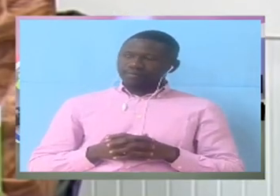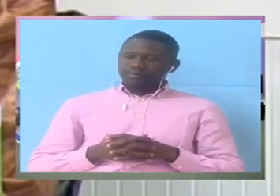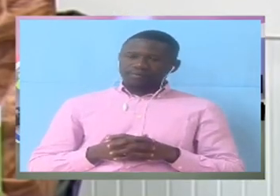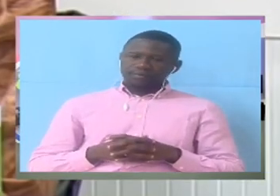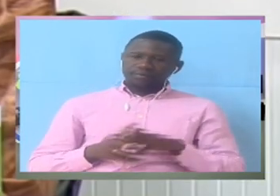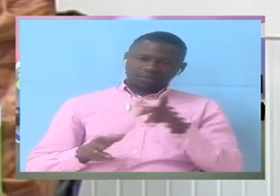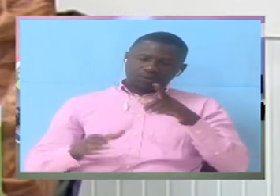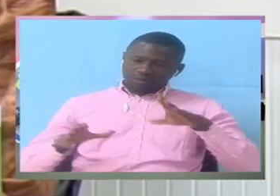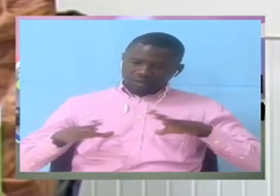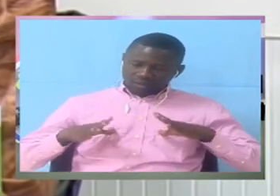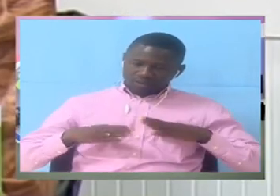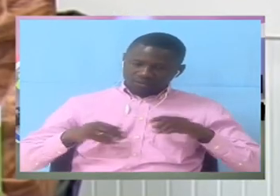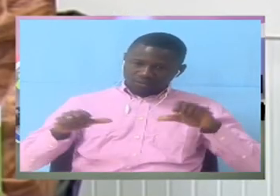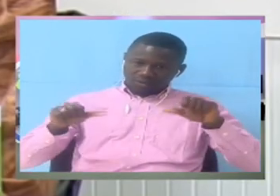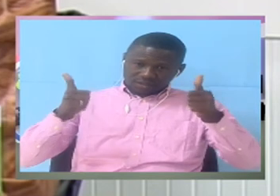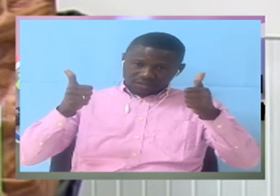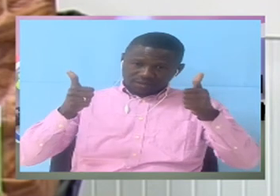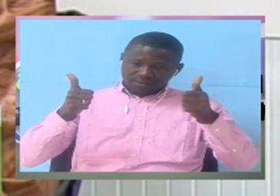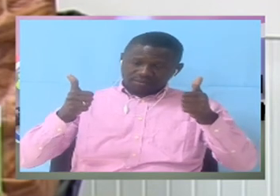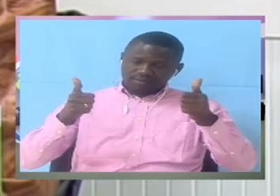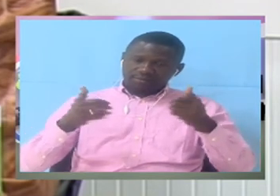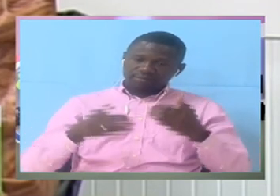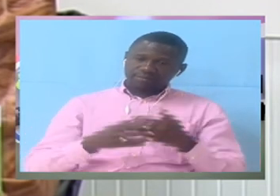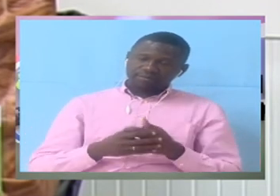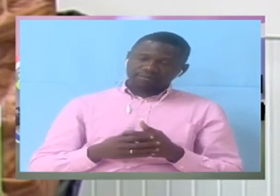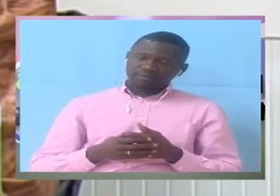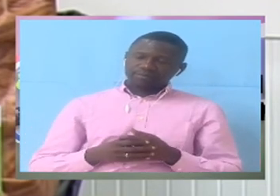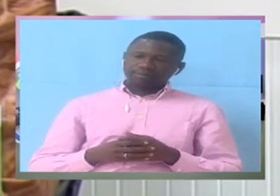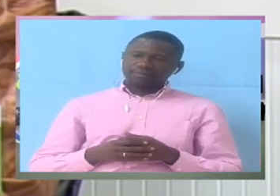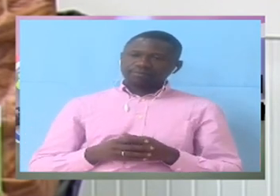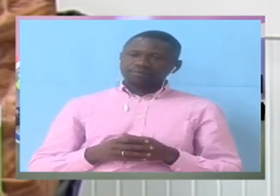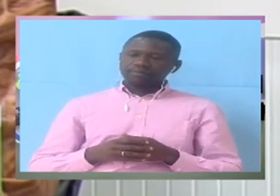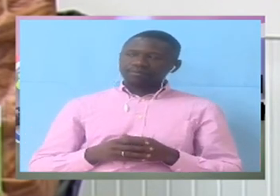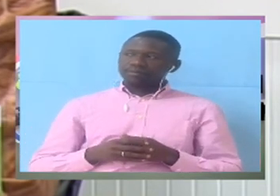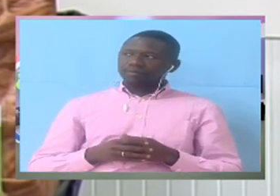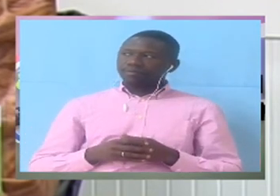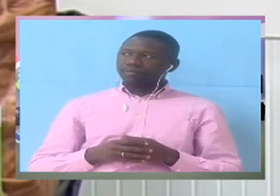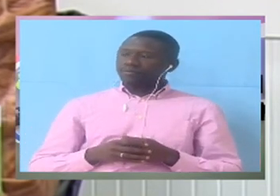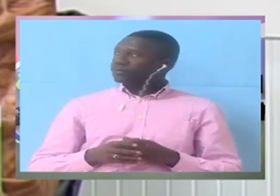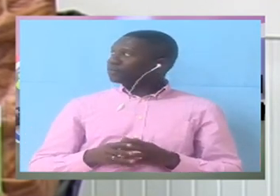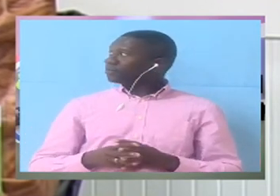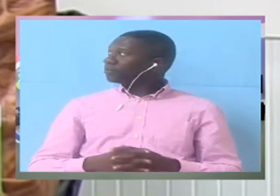Are you ready to proceed? E parenta le pour nga continue.